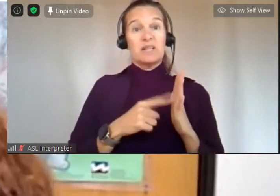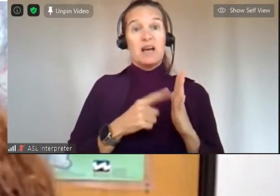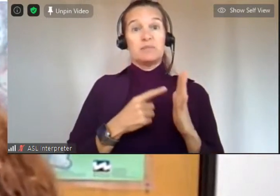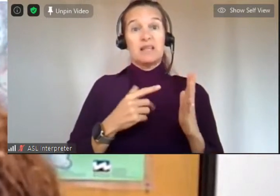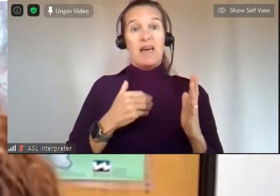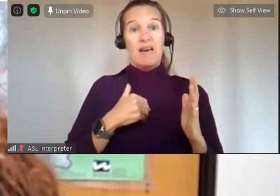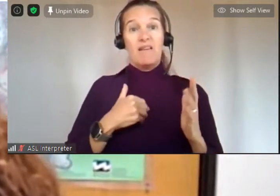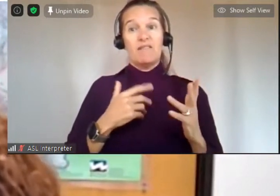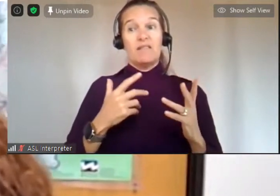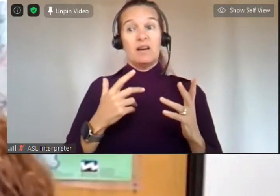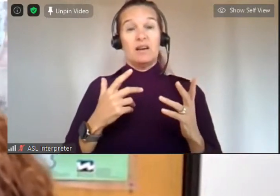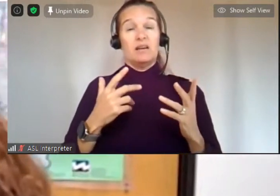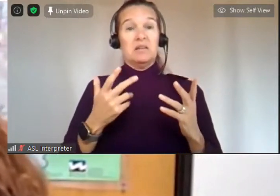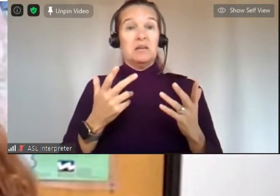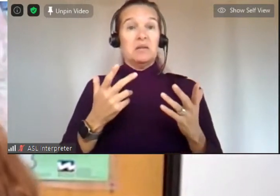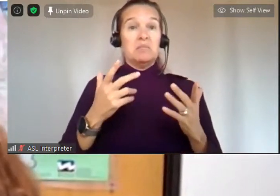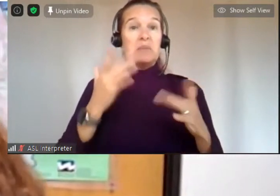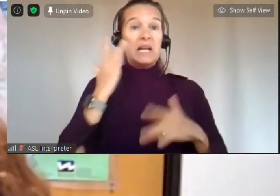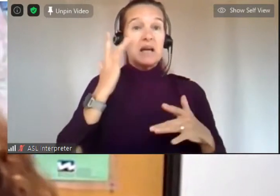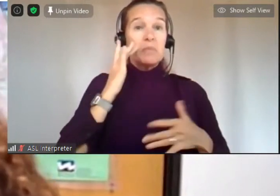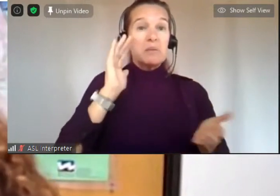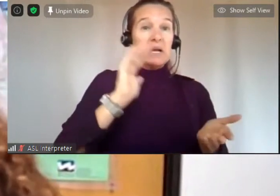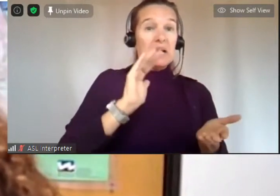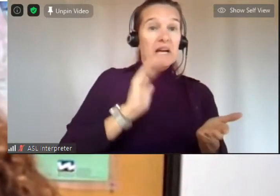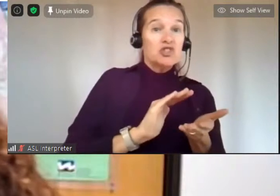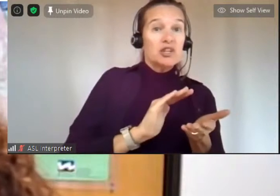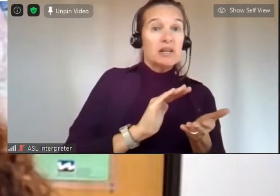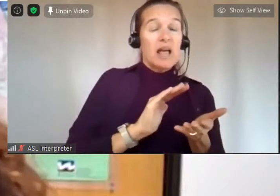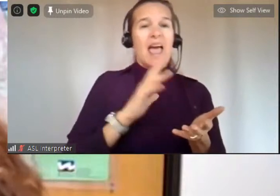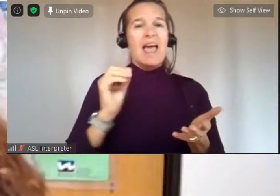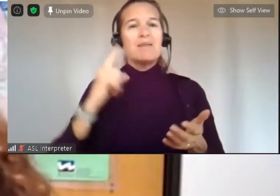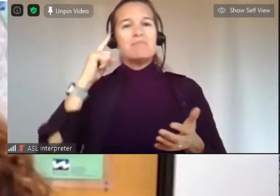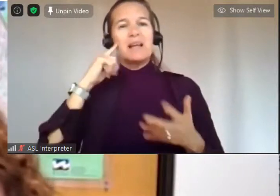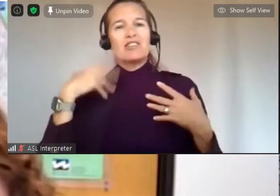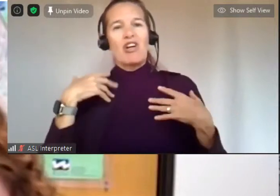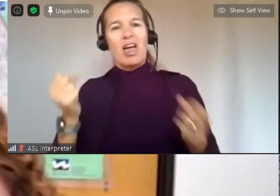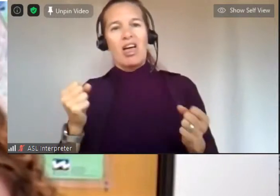mitigation protocols against the mental health reality our community is facing?